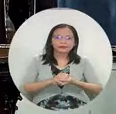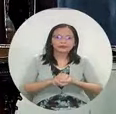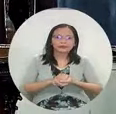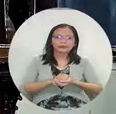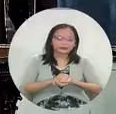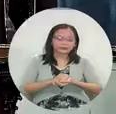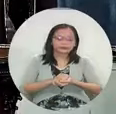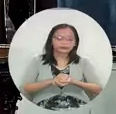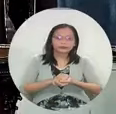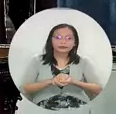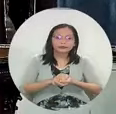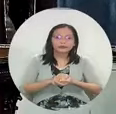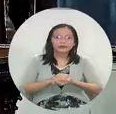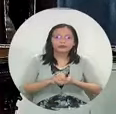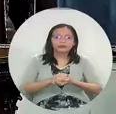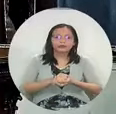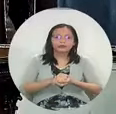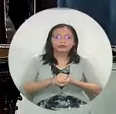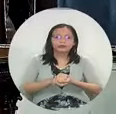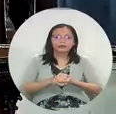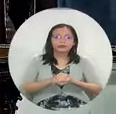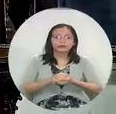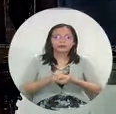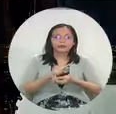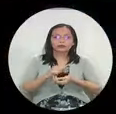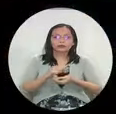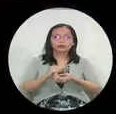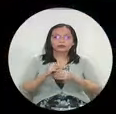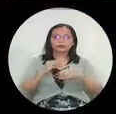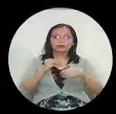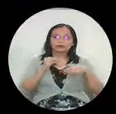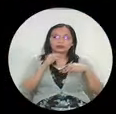the forward look, thirdly, the inward look.